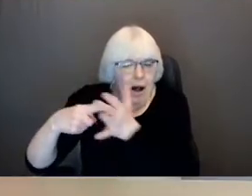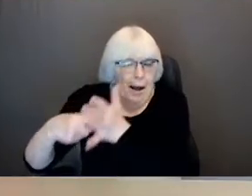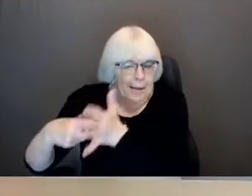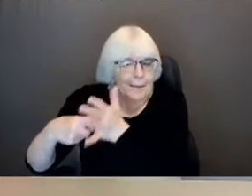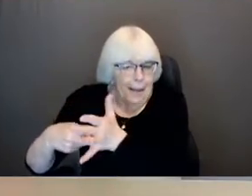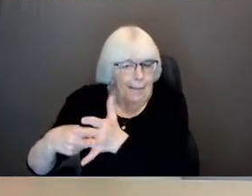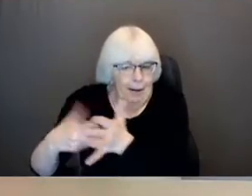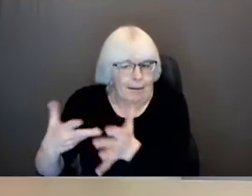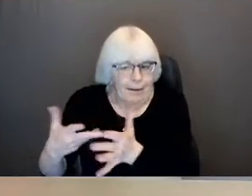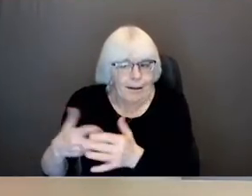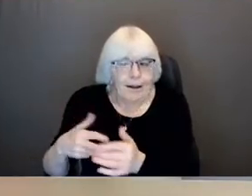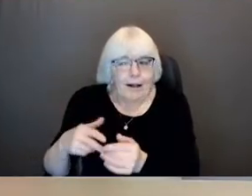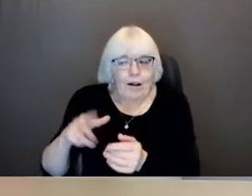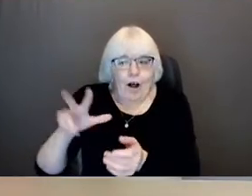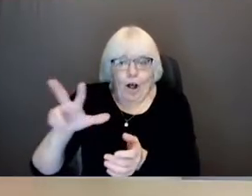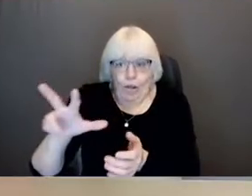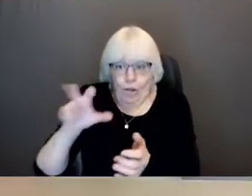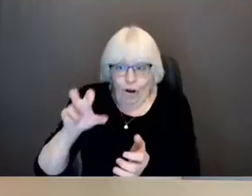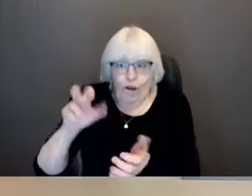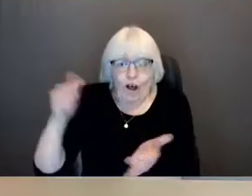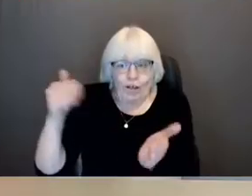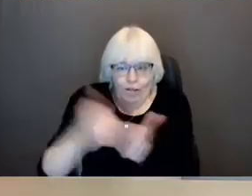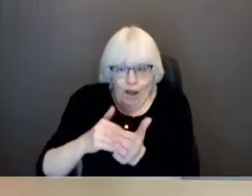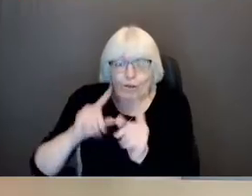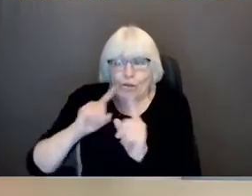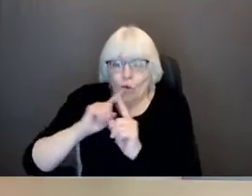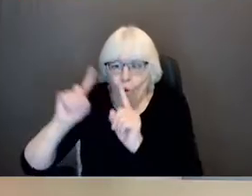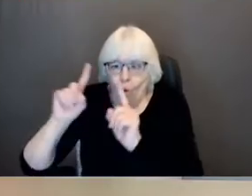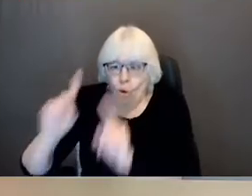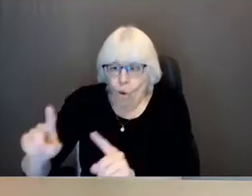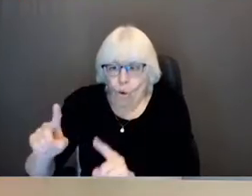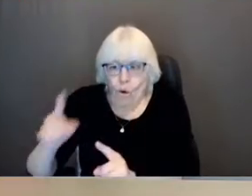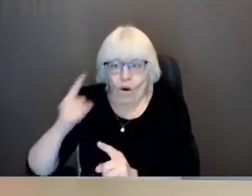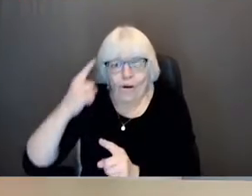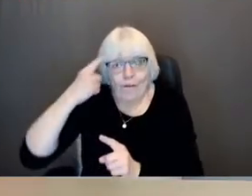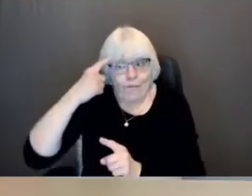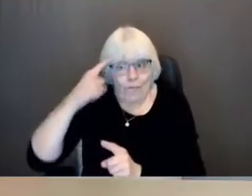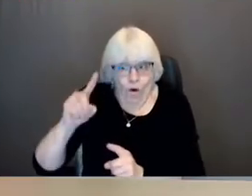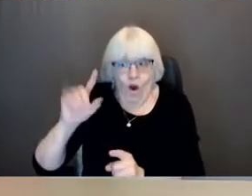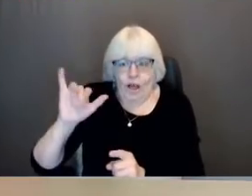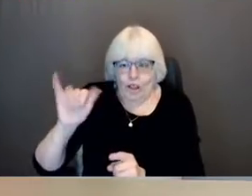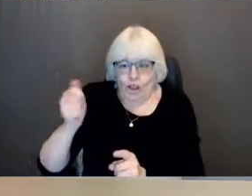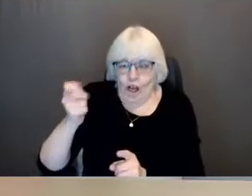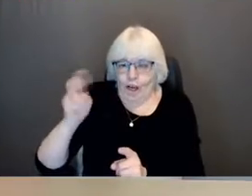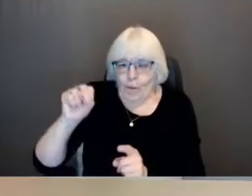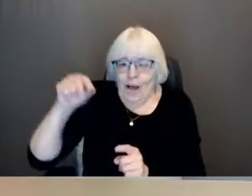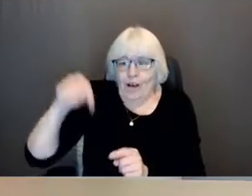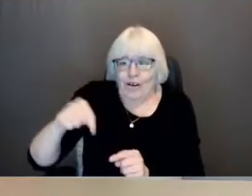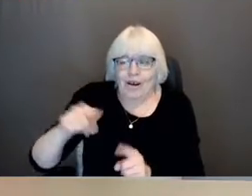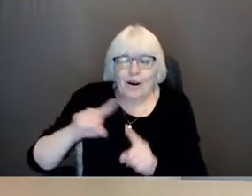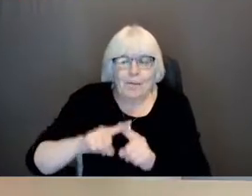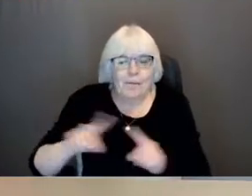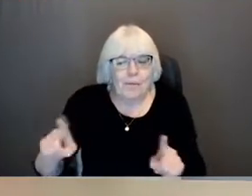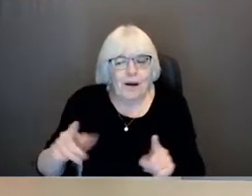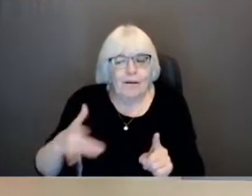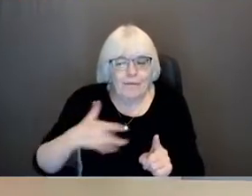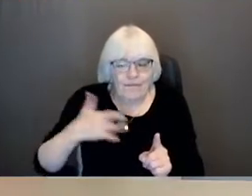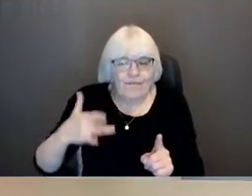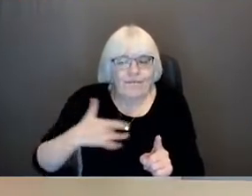and now we're hoping that will double from the federal shipment based on the announcement yesterday.